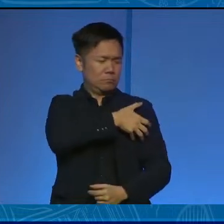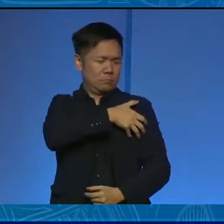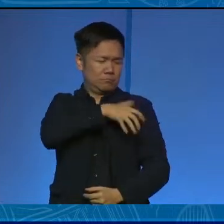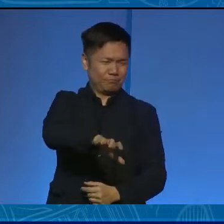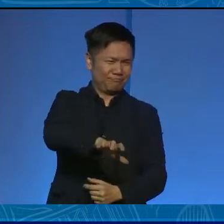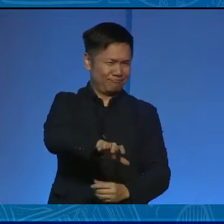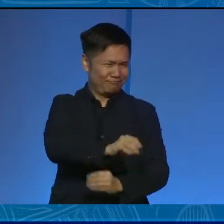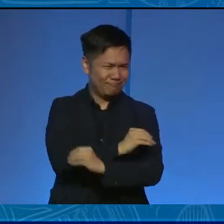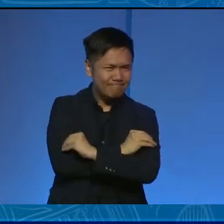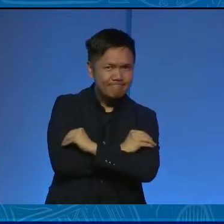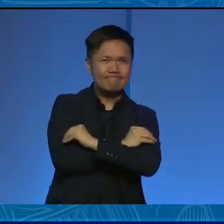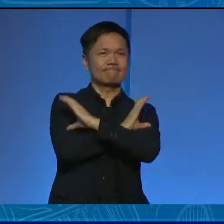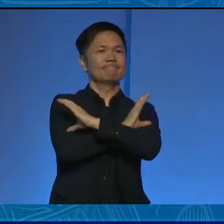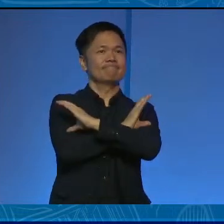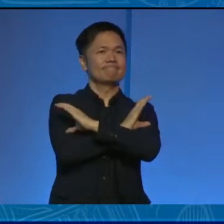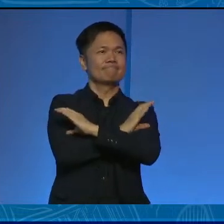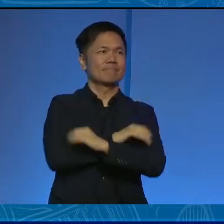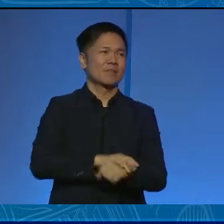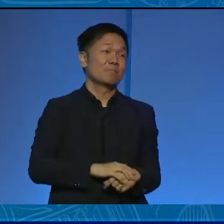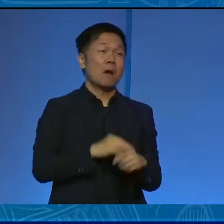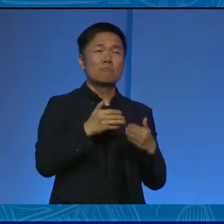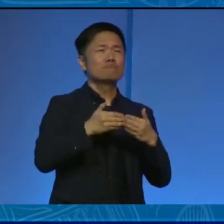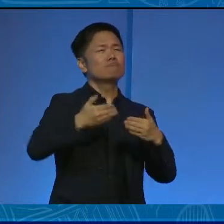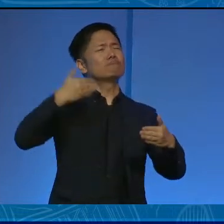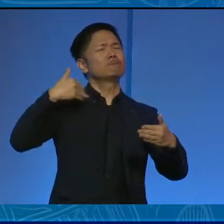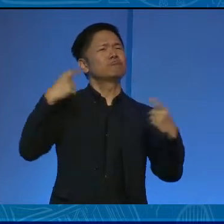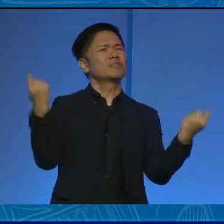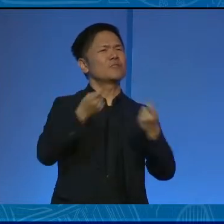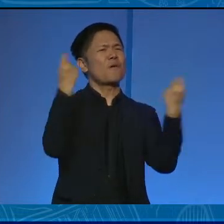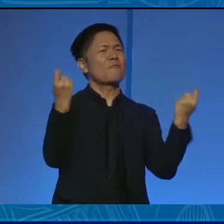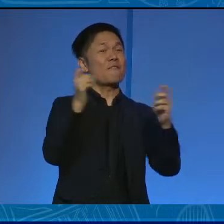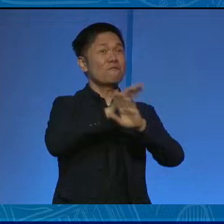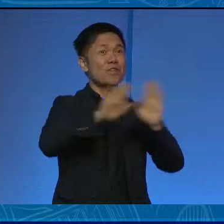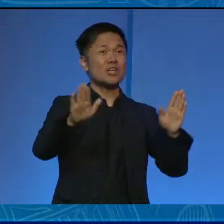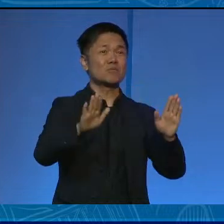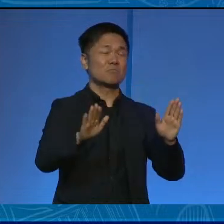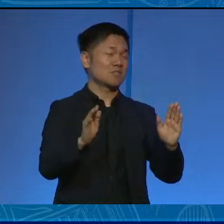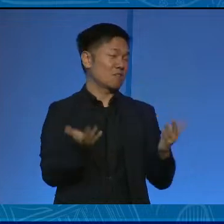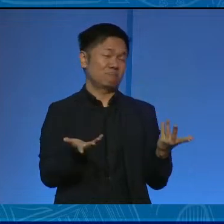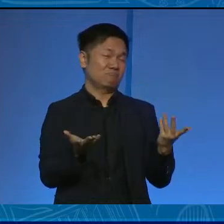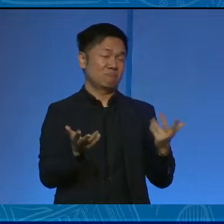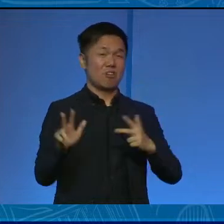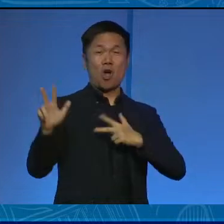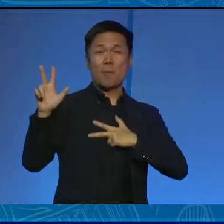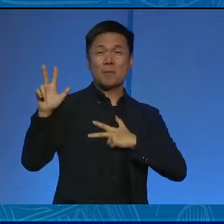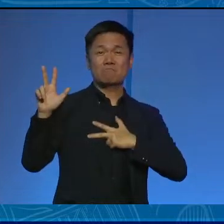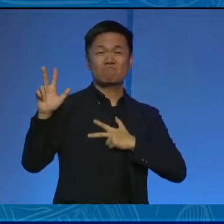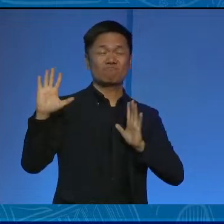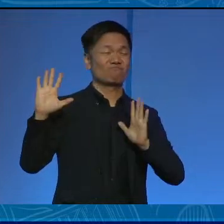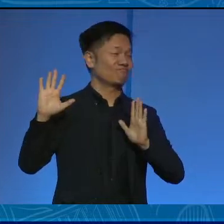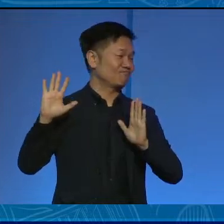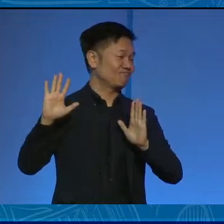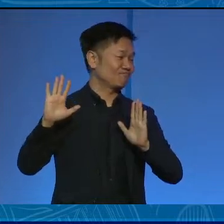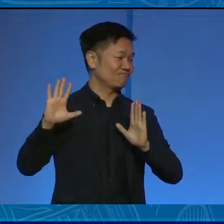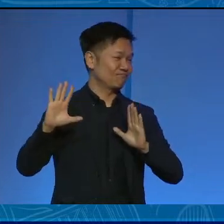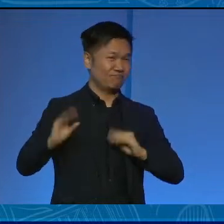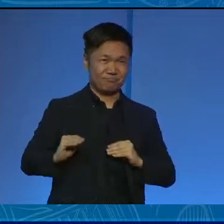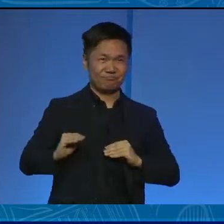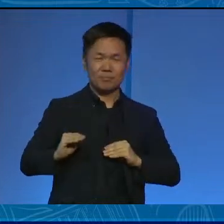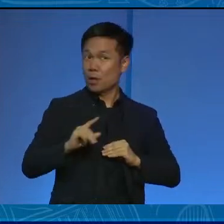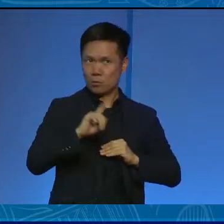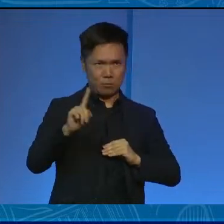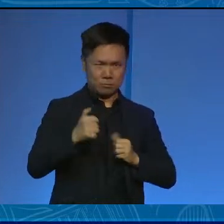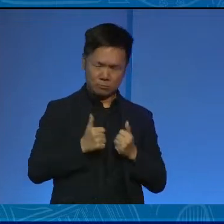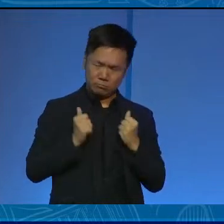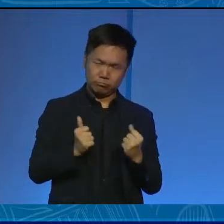However, just because that day is behind us does not mean that our commitment to them should wane.